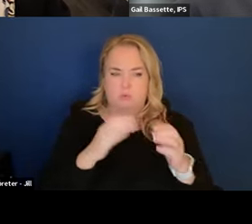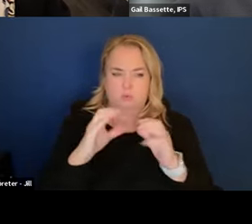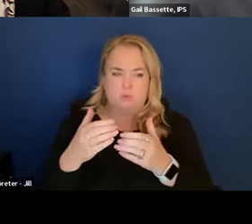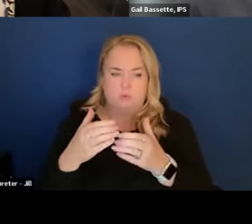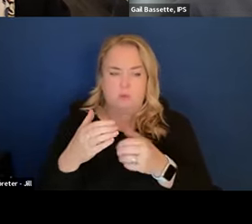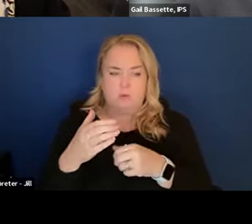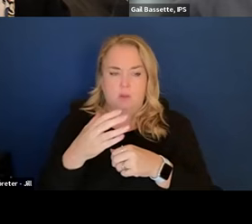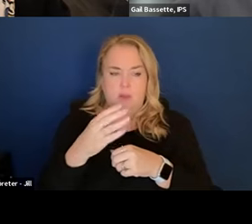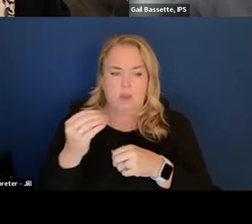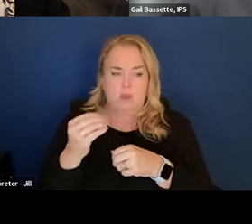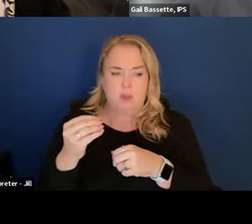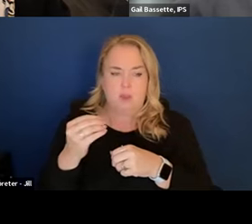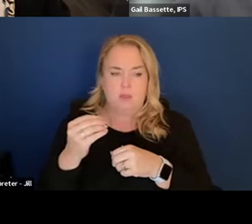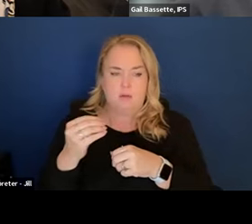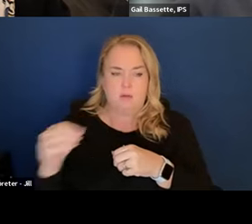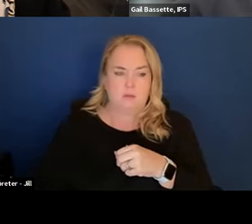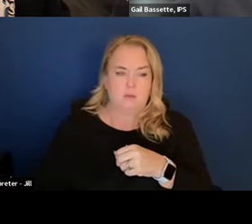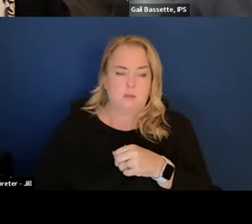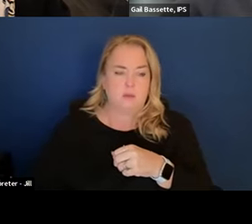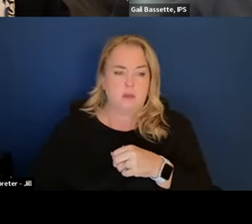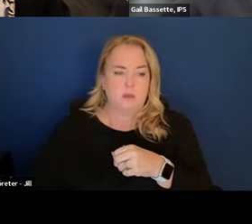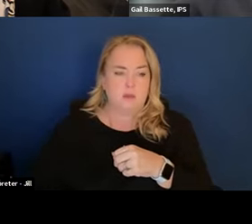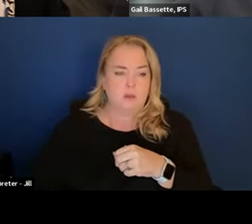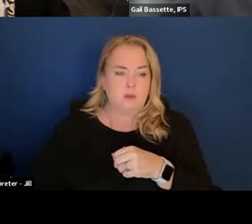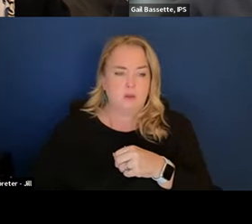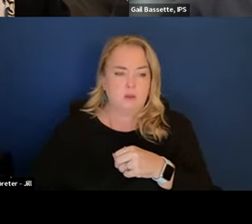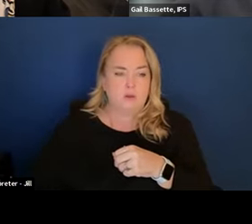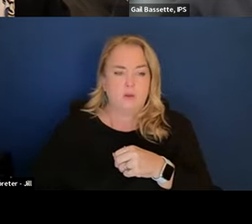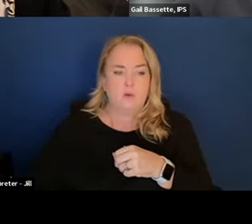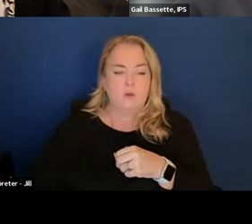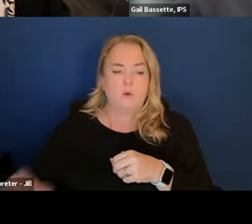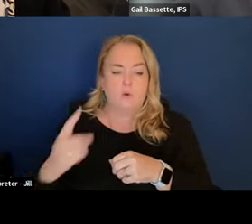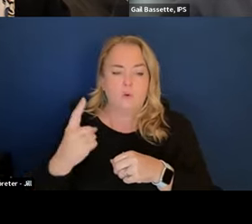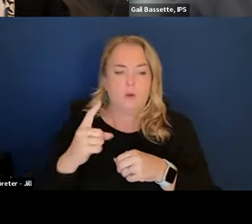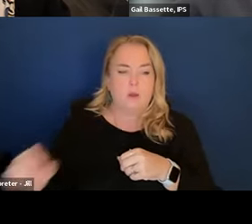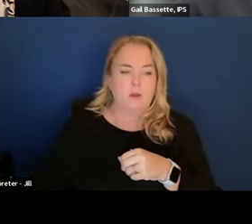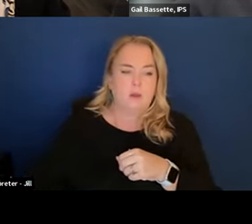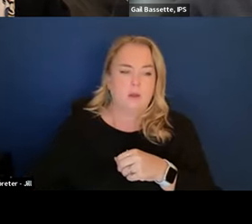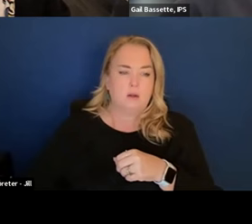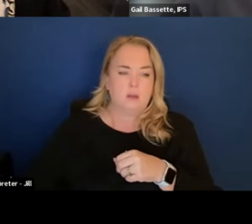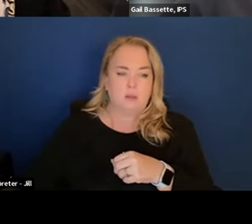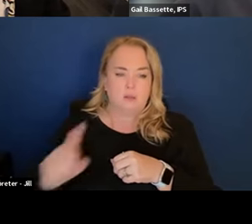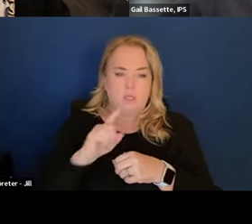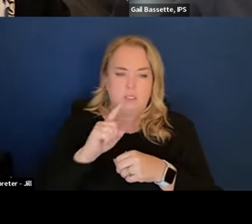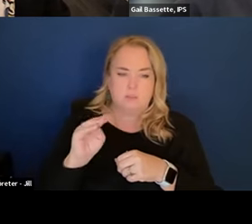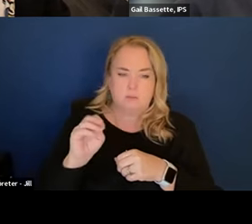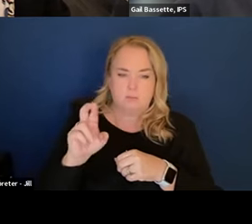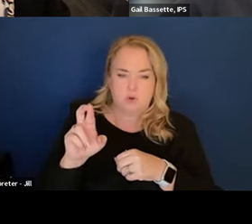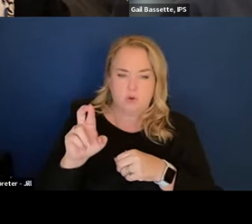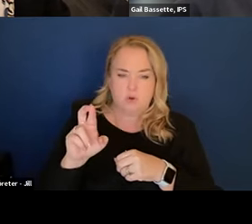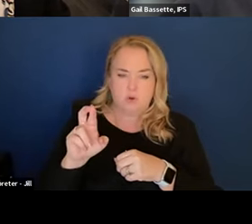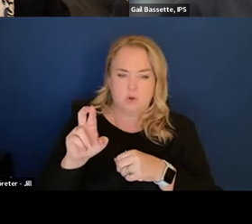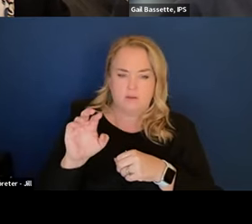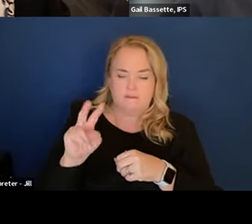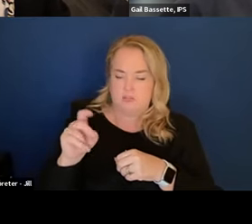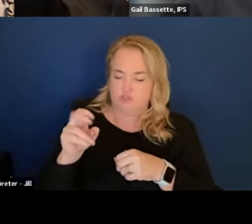we are relevant to technology companies. One is MER Ventures, through which any investment comes, and then another part of the